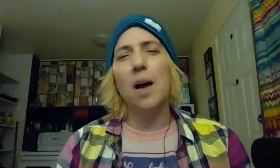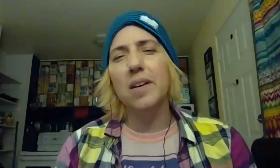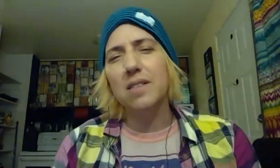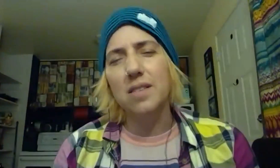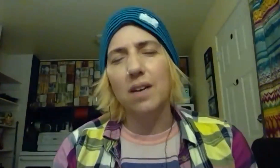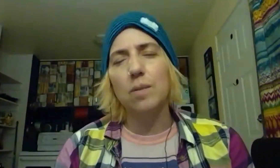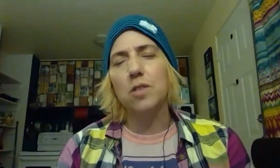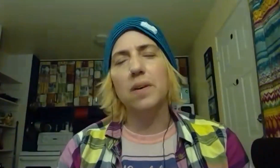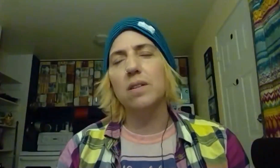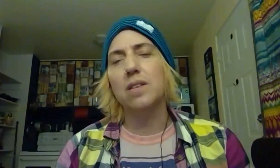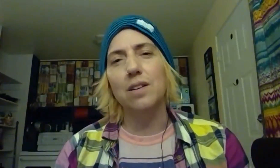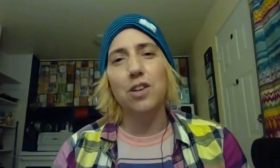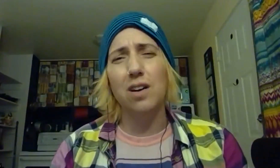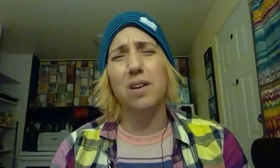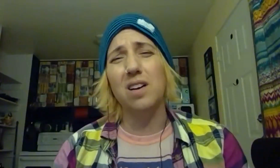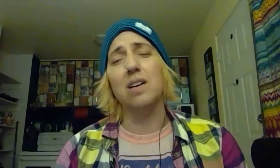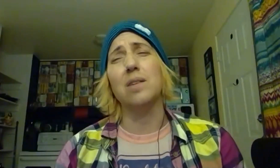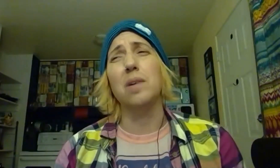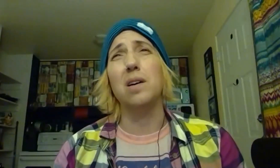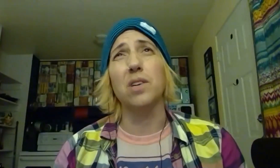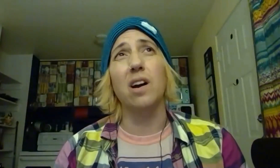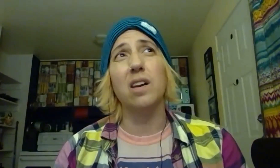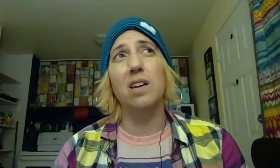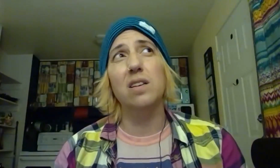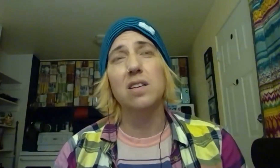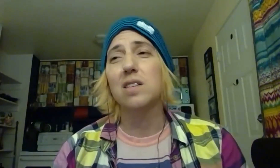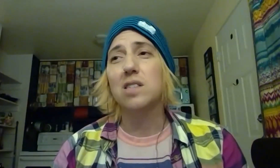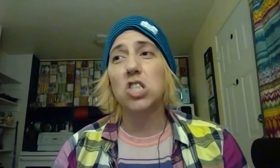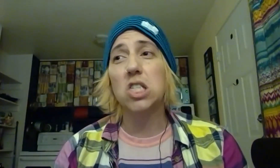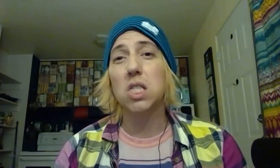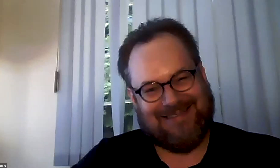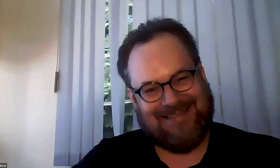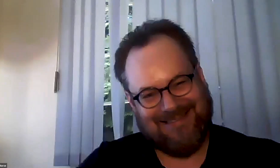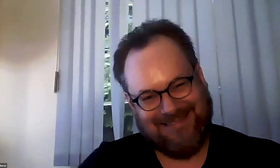say that because it sounds so much better than telling y'all I'm a crackhead.